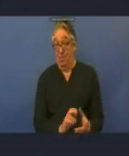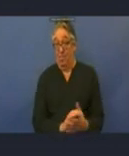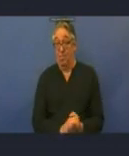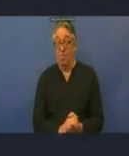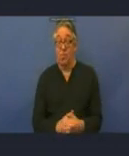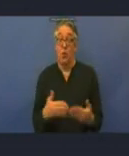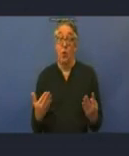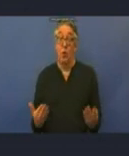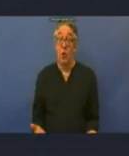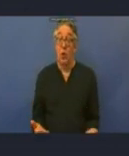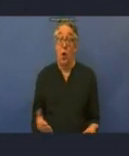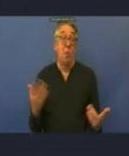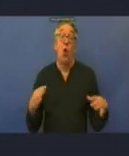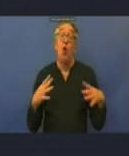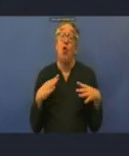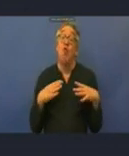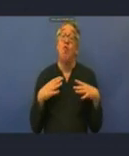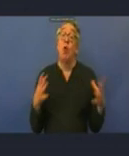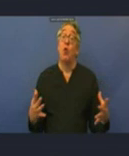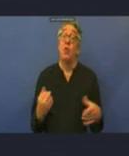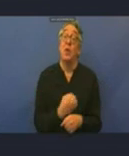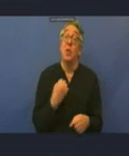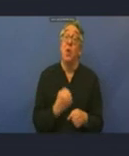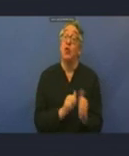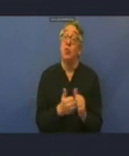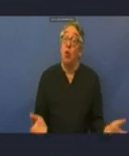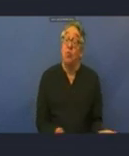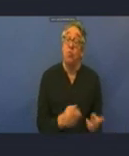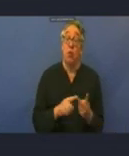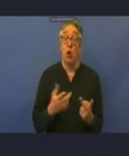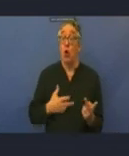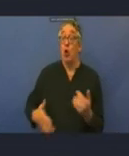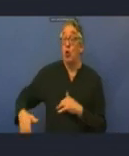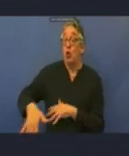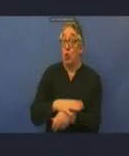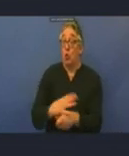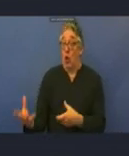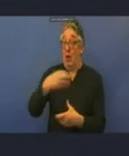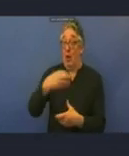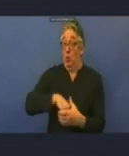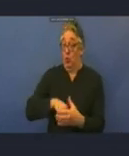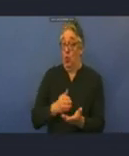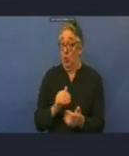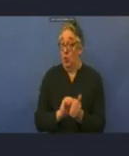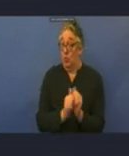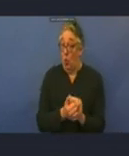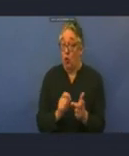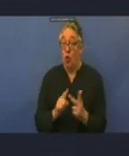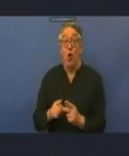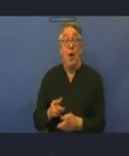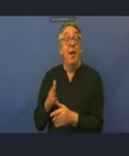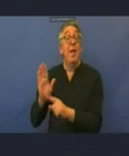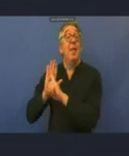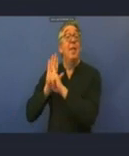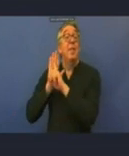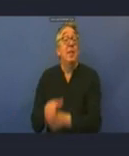be volunteering in sport, social inclusion through sport, fight against discrimination in sport,